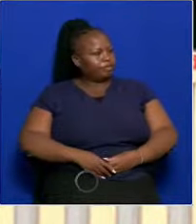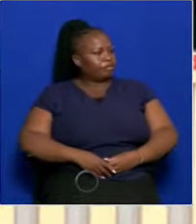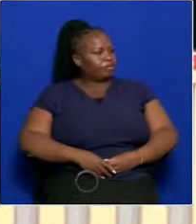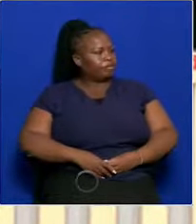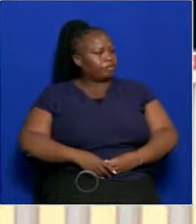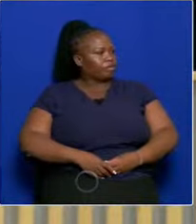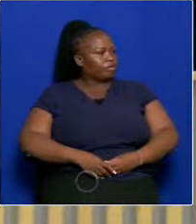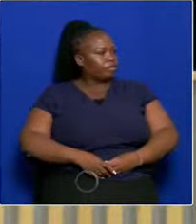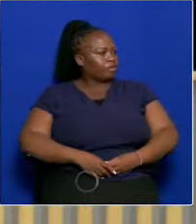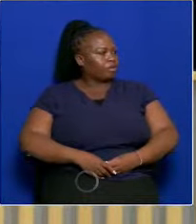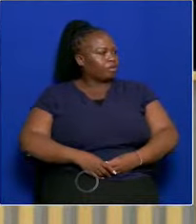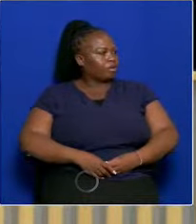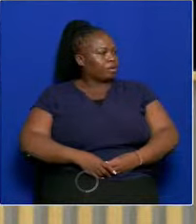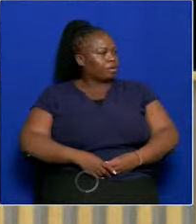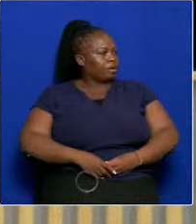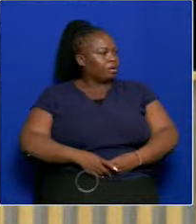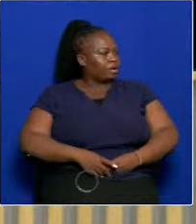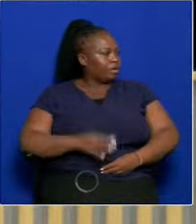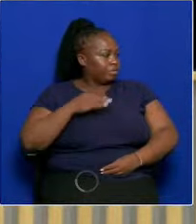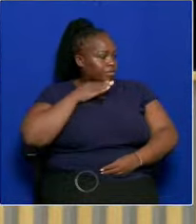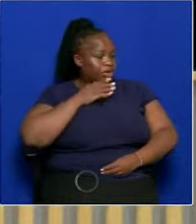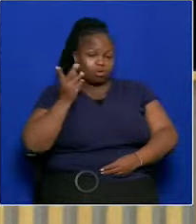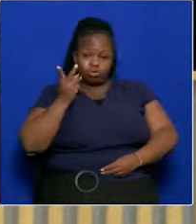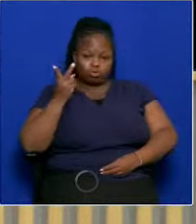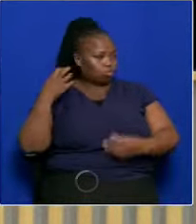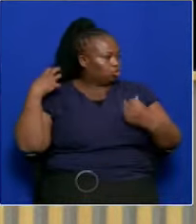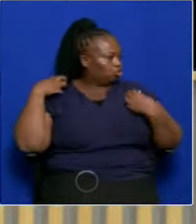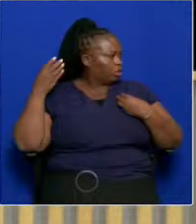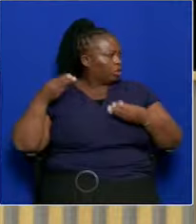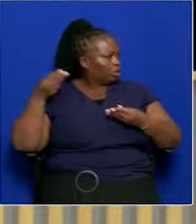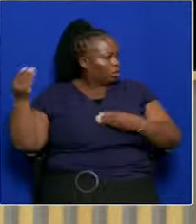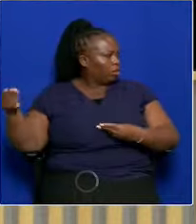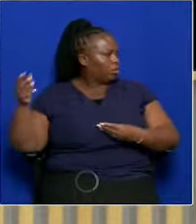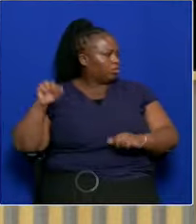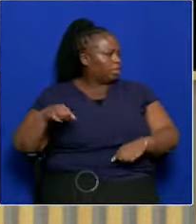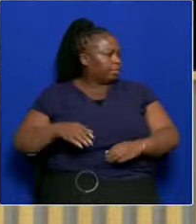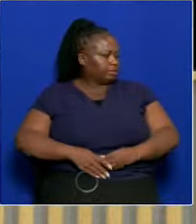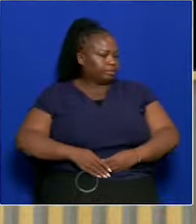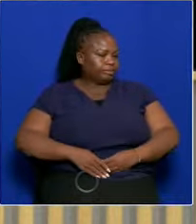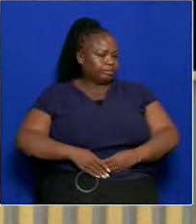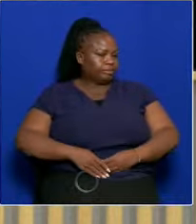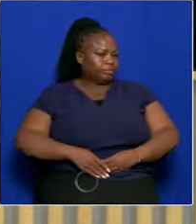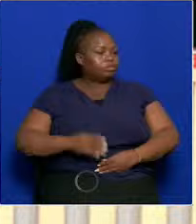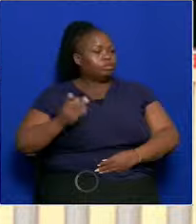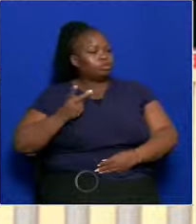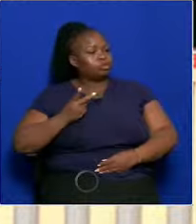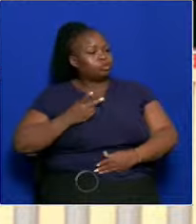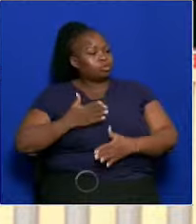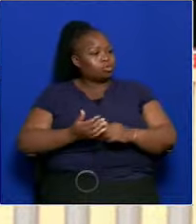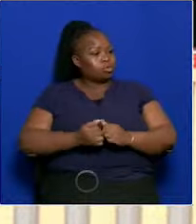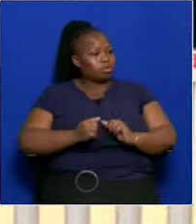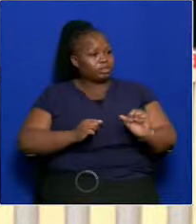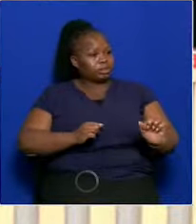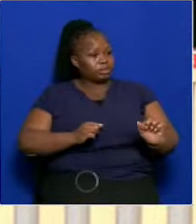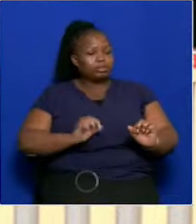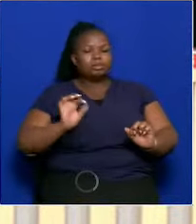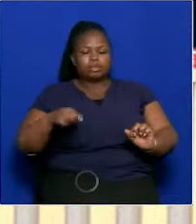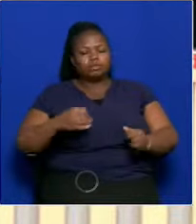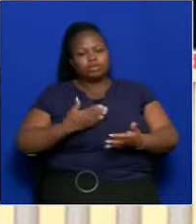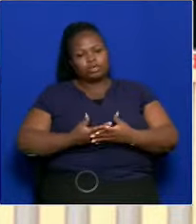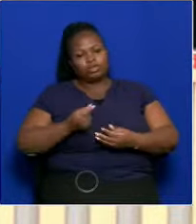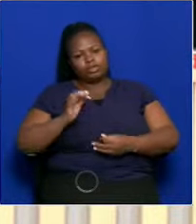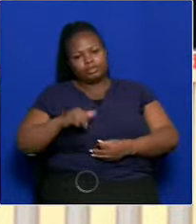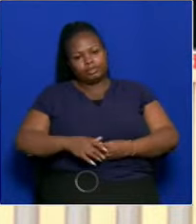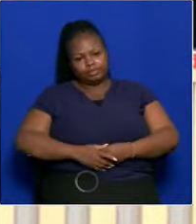by us, I mean the general as Yes. well. And of course, your colleagues. yes, we can do so. Chair,